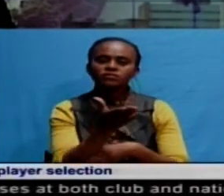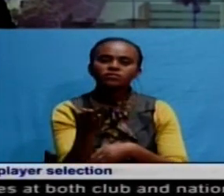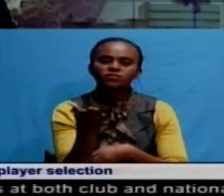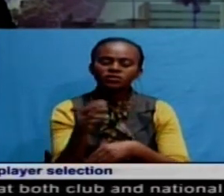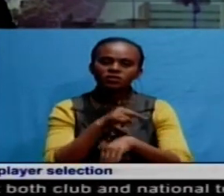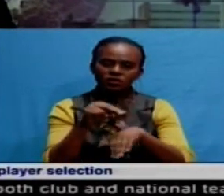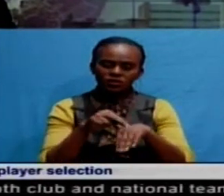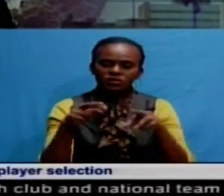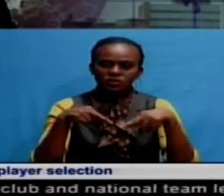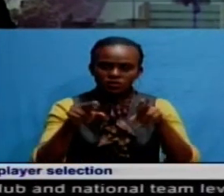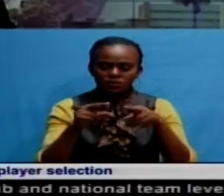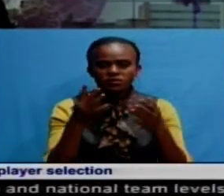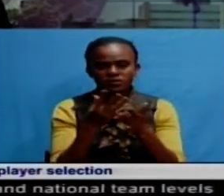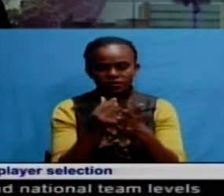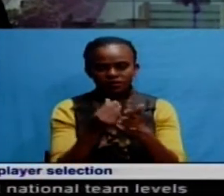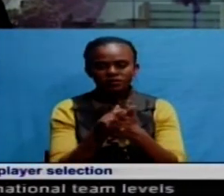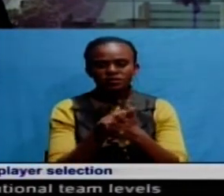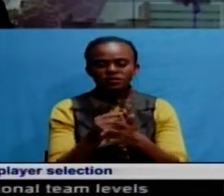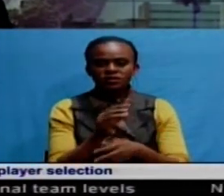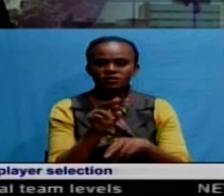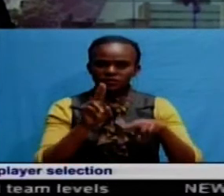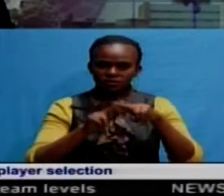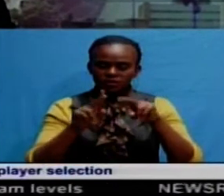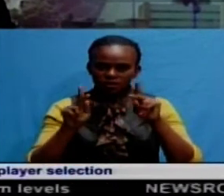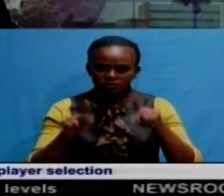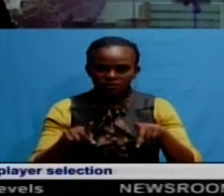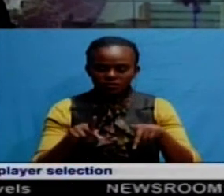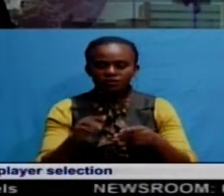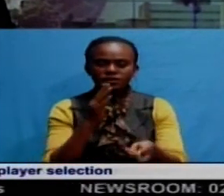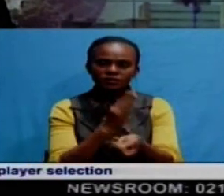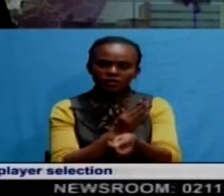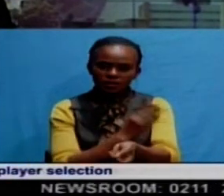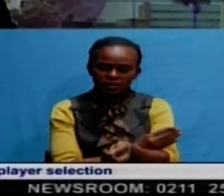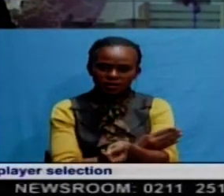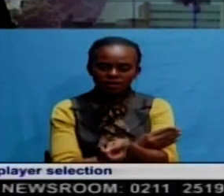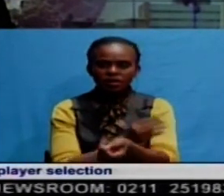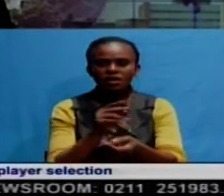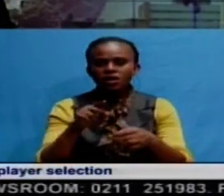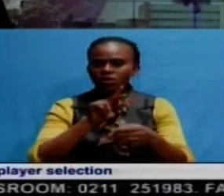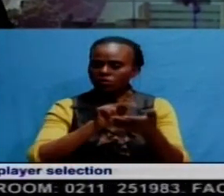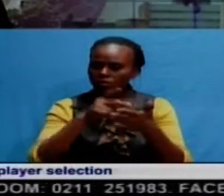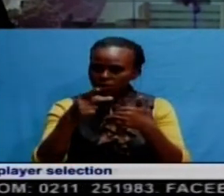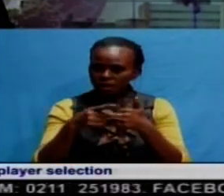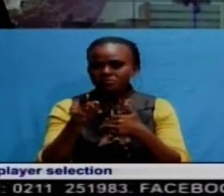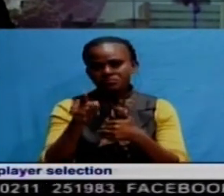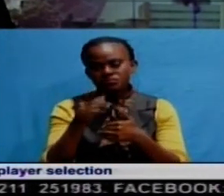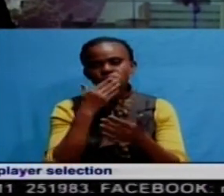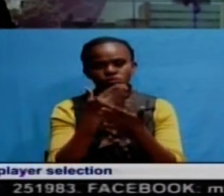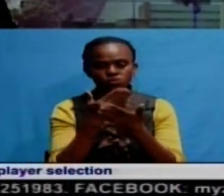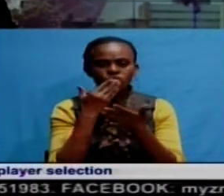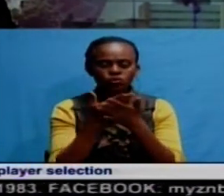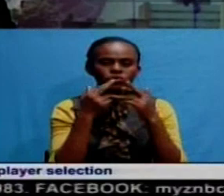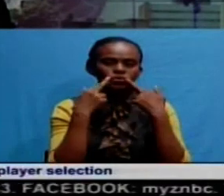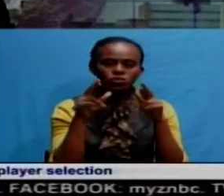National Road Fund Agency Board Chairperson Christabel Banda says that the tolling program is yielding